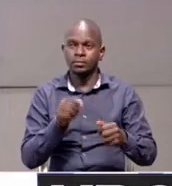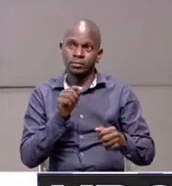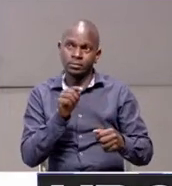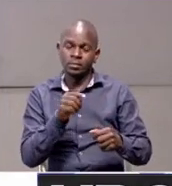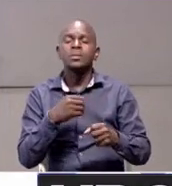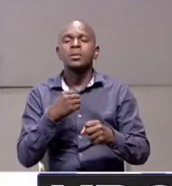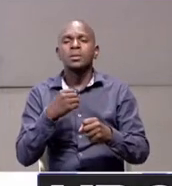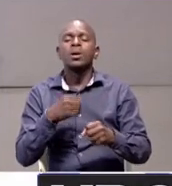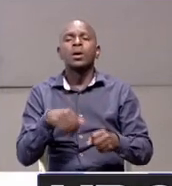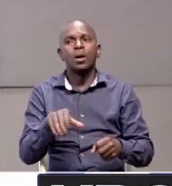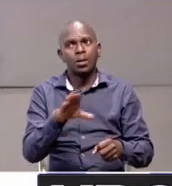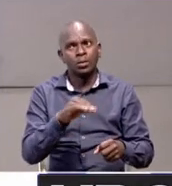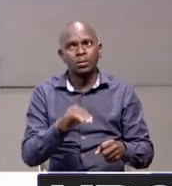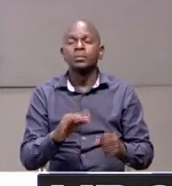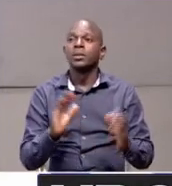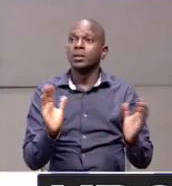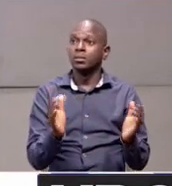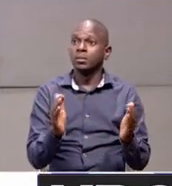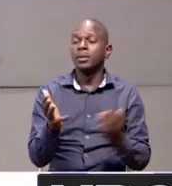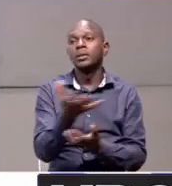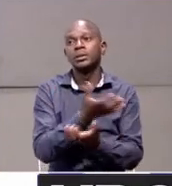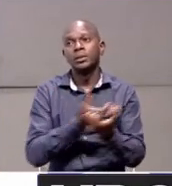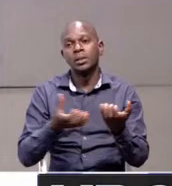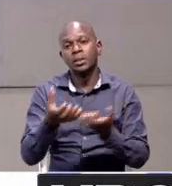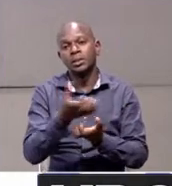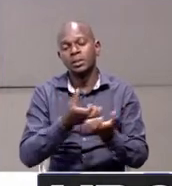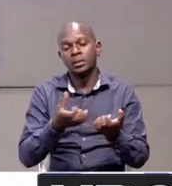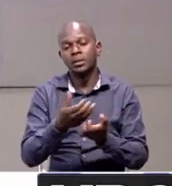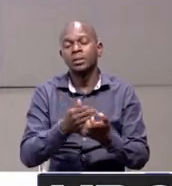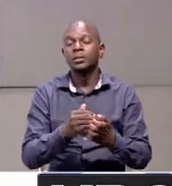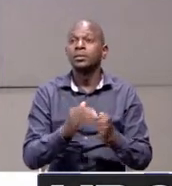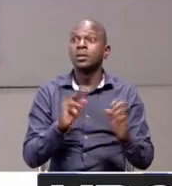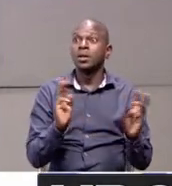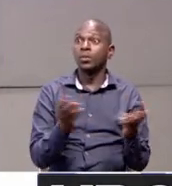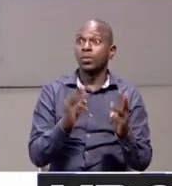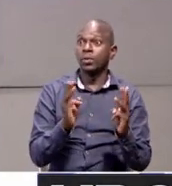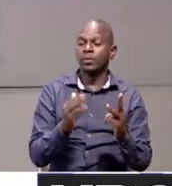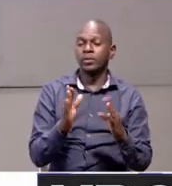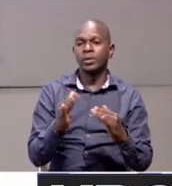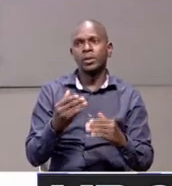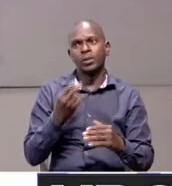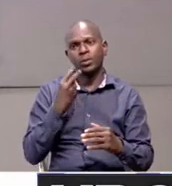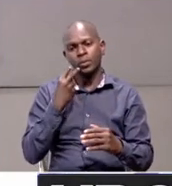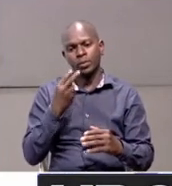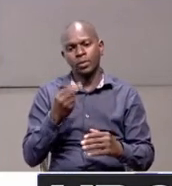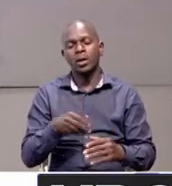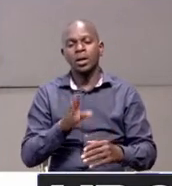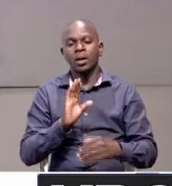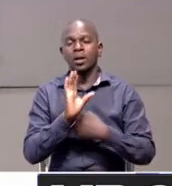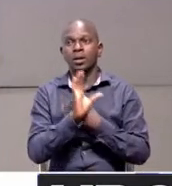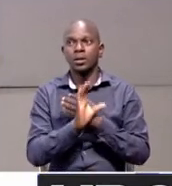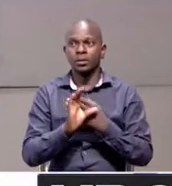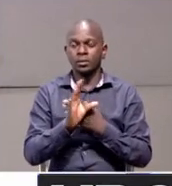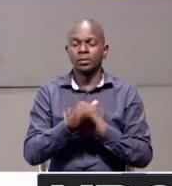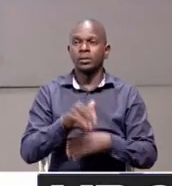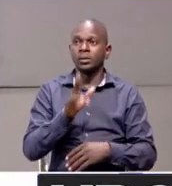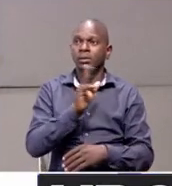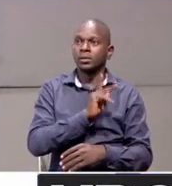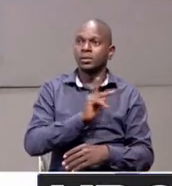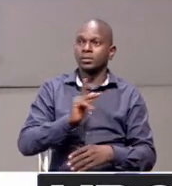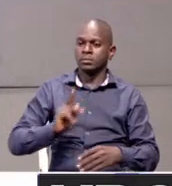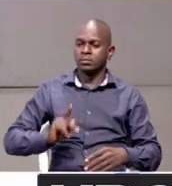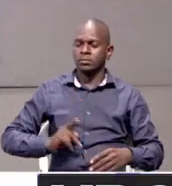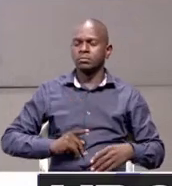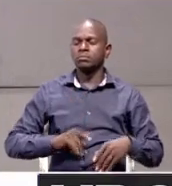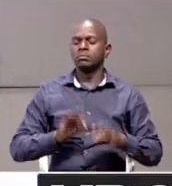doing work, we can all boost our economic well-being and ensure that our country, our kingdom, all